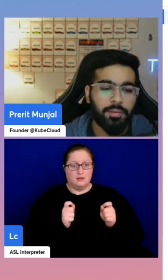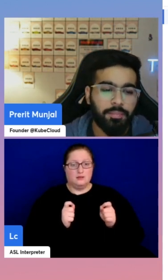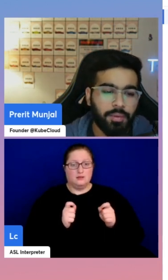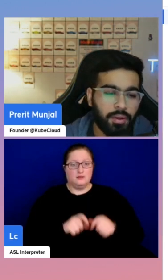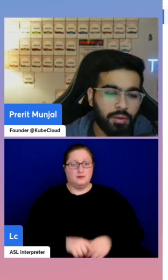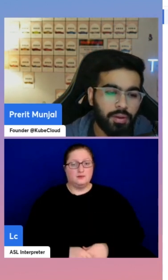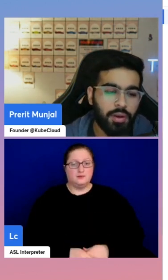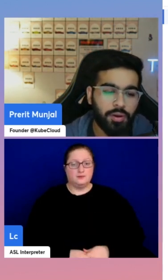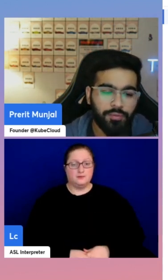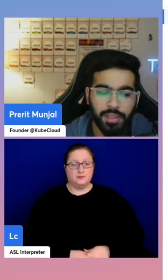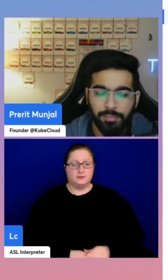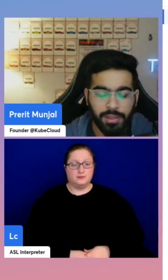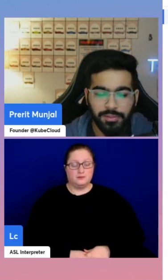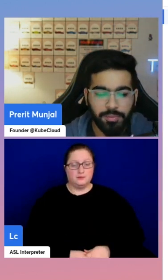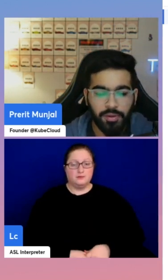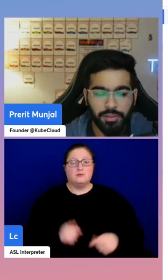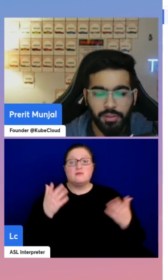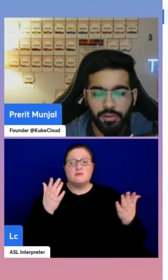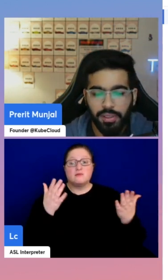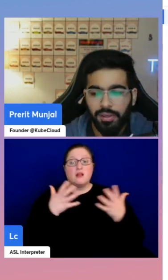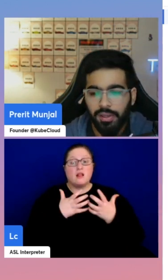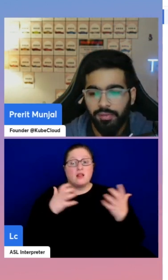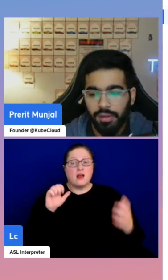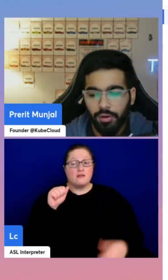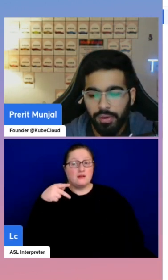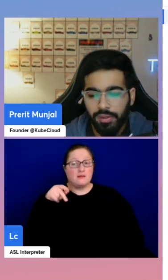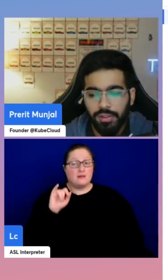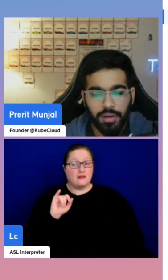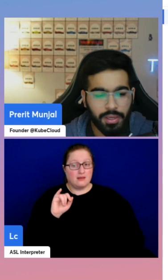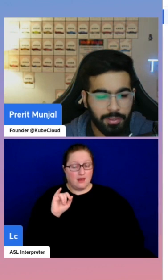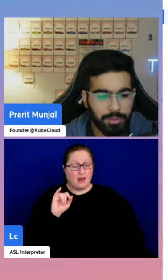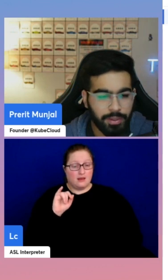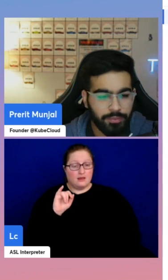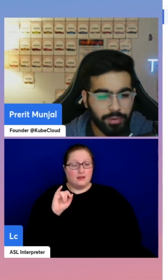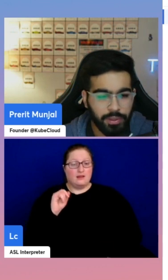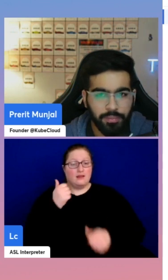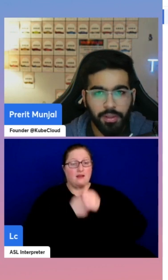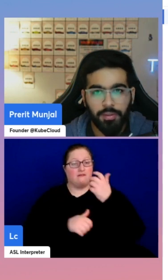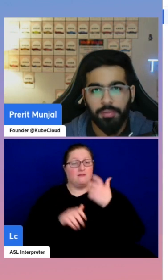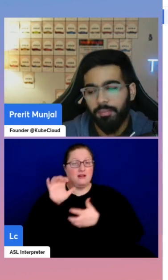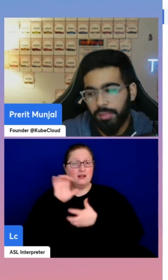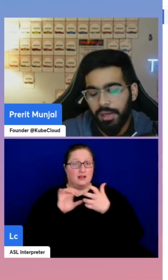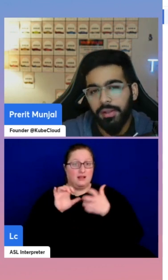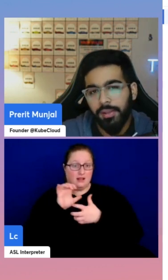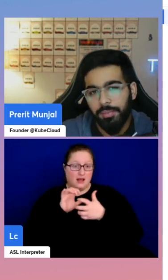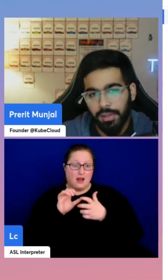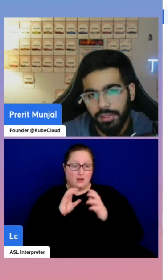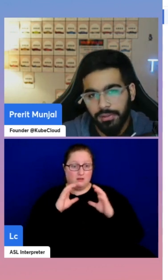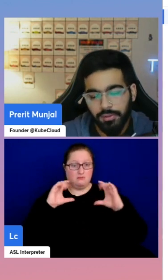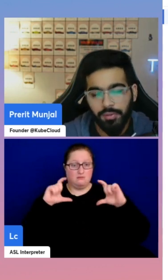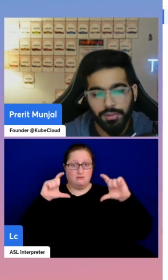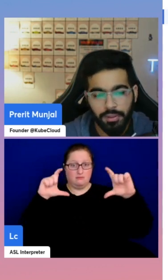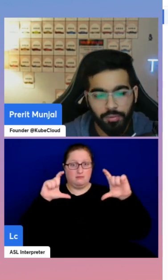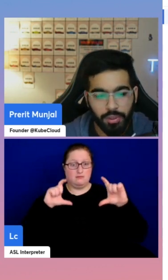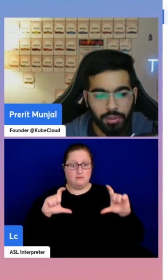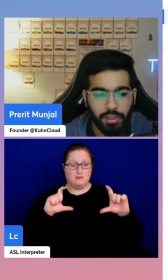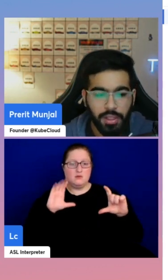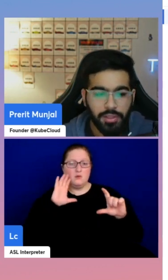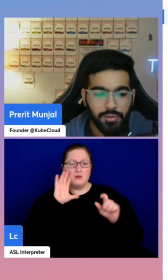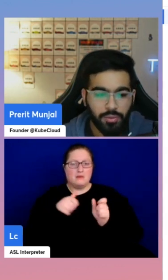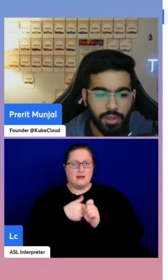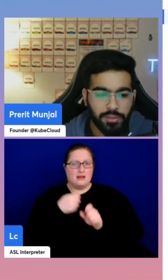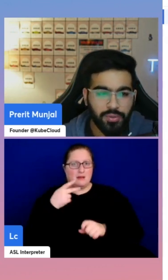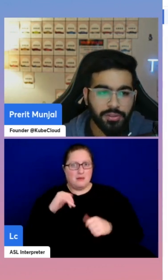these are a lot of APIs, because in every cloud vendor there are APIs. Okay, behind the APIs services are